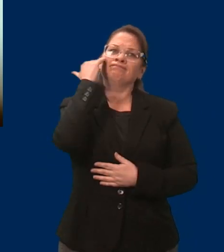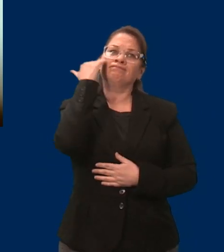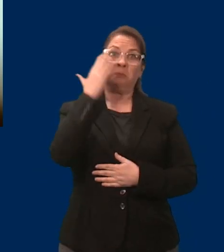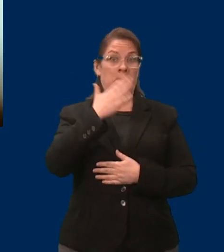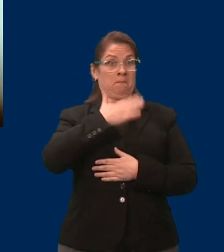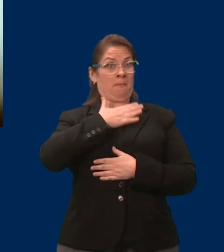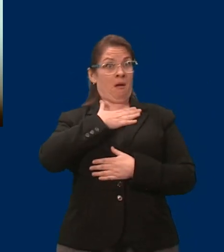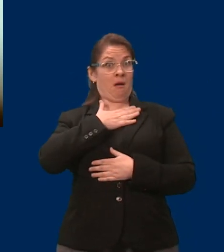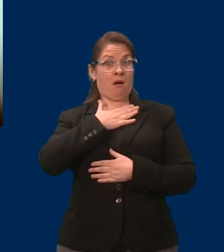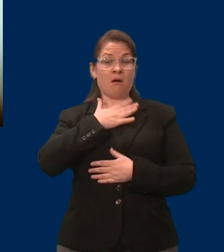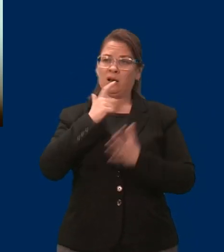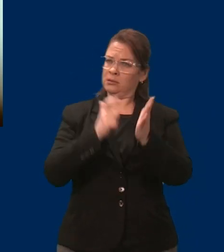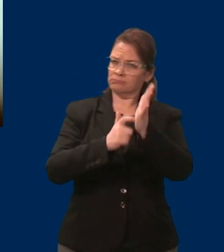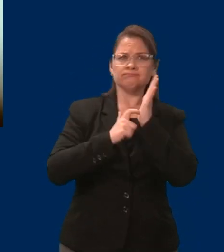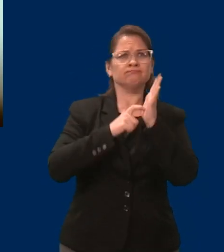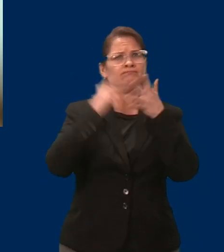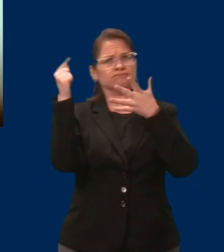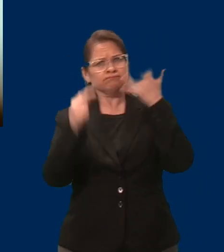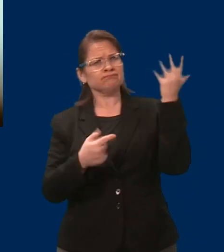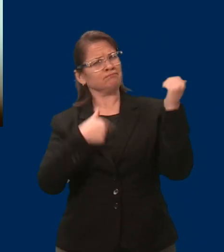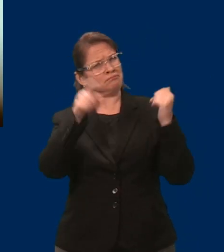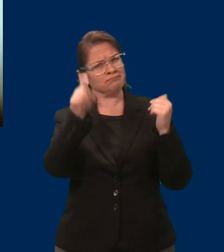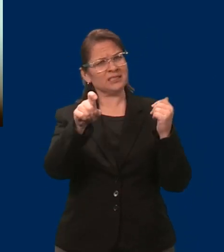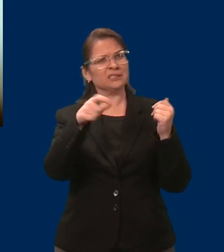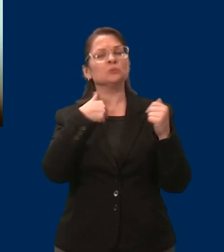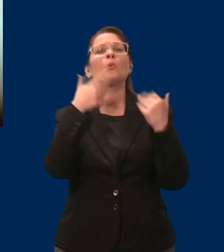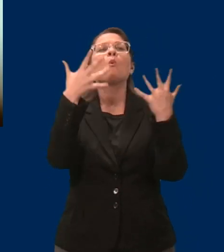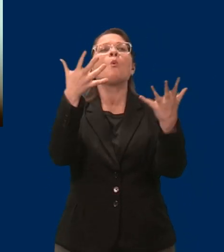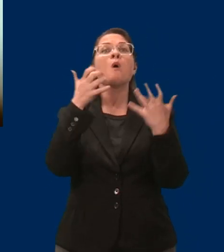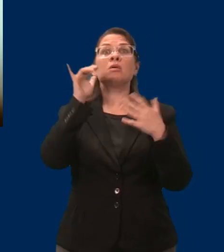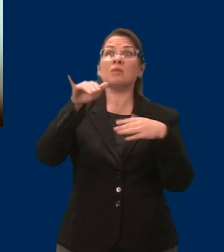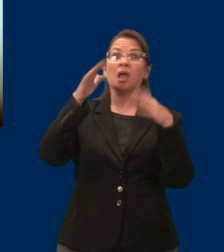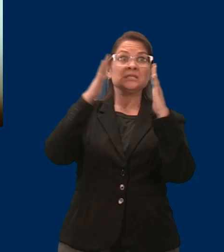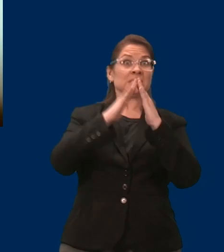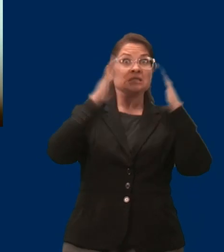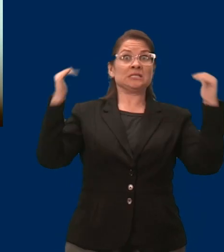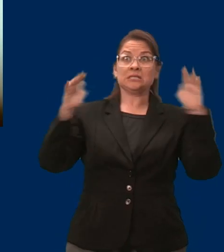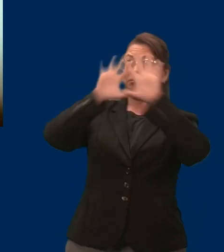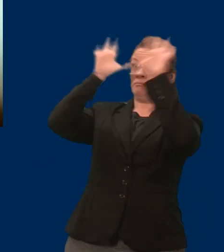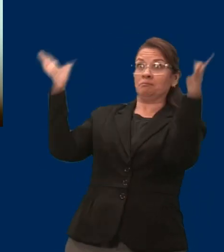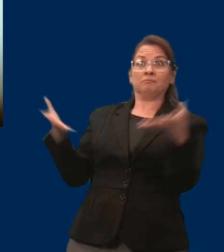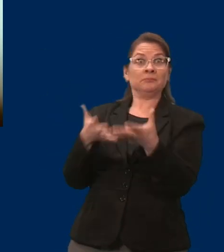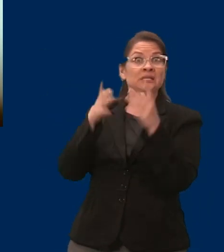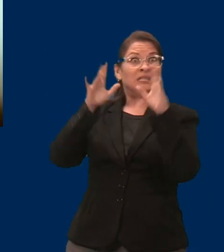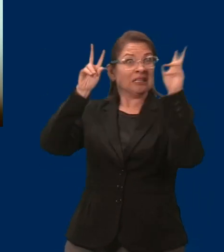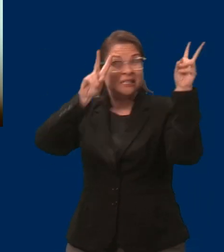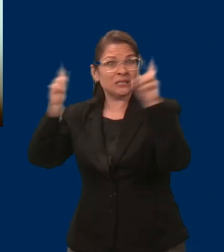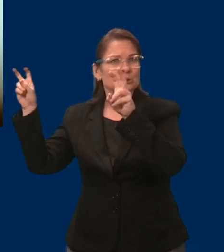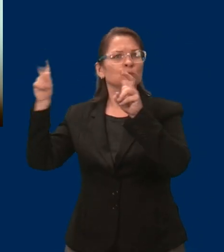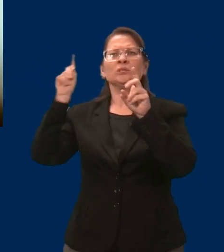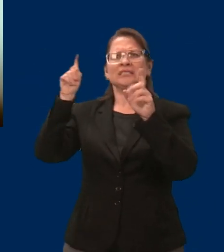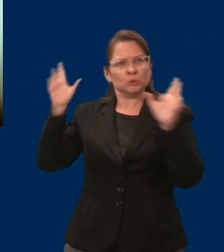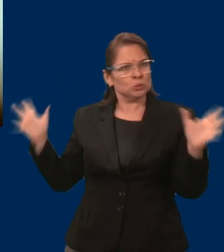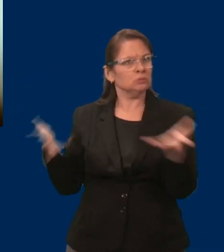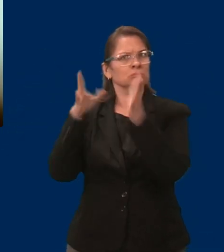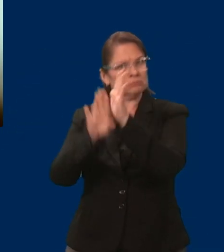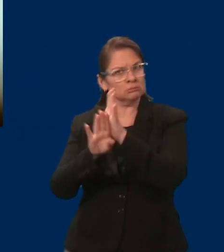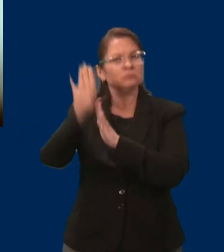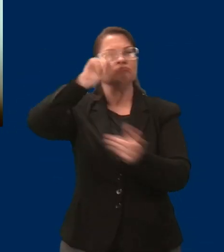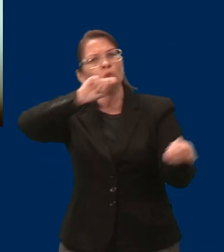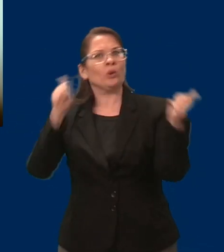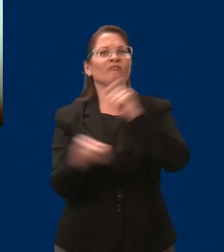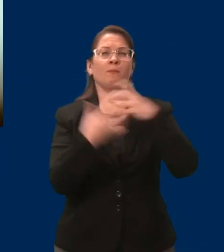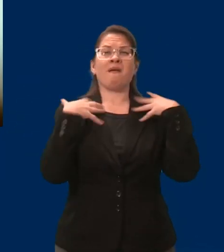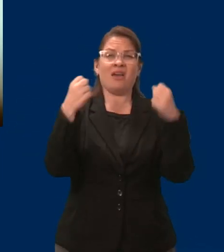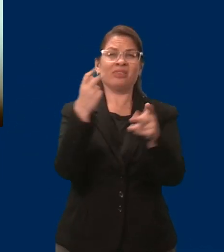to address that in systemic ways through working for healthcare reform, but that's long and slow, and